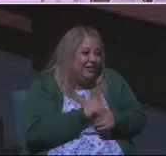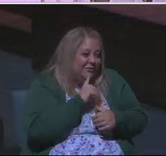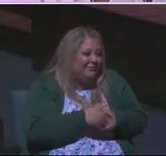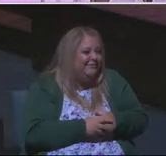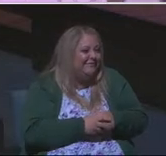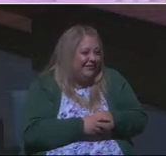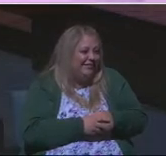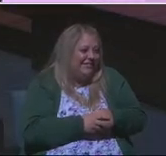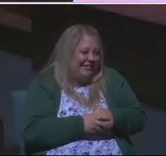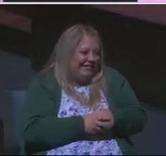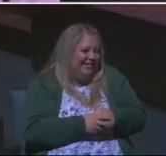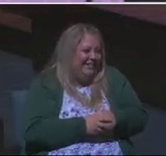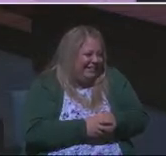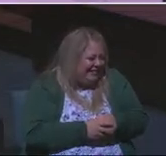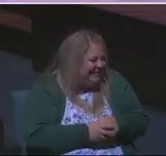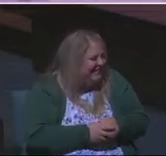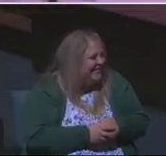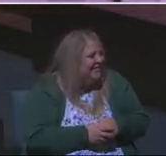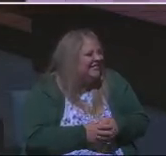Where's Mark?